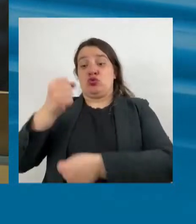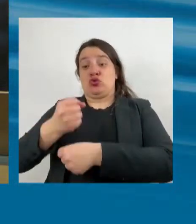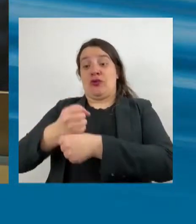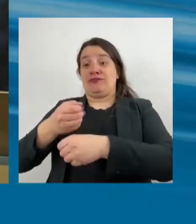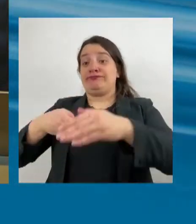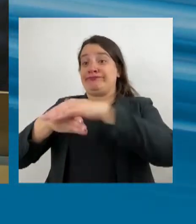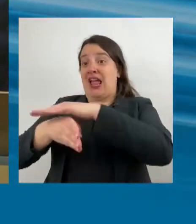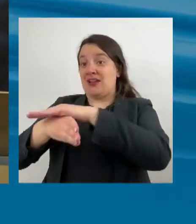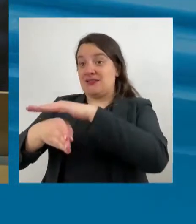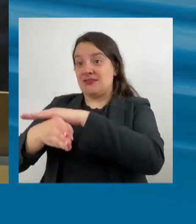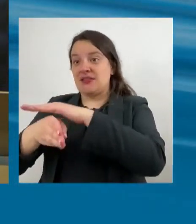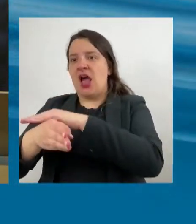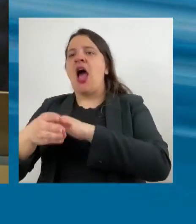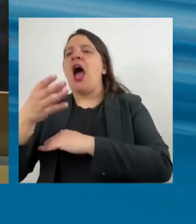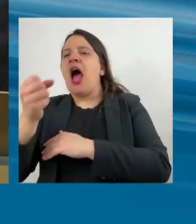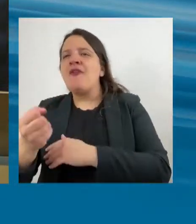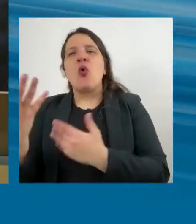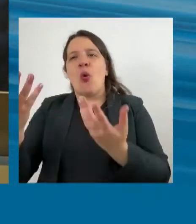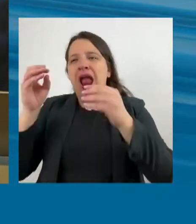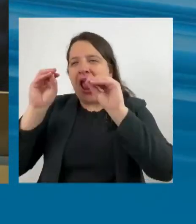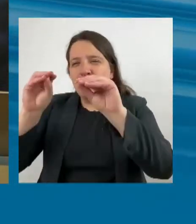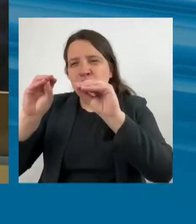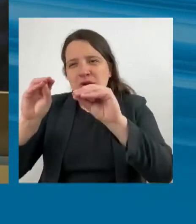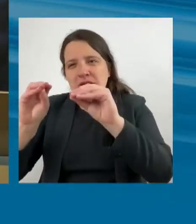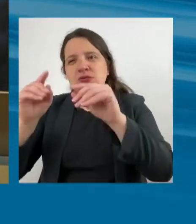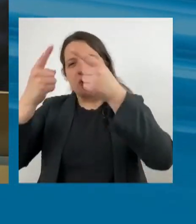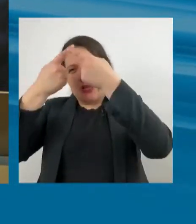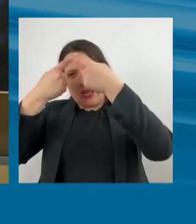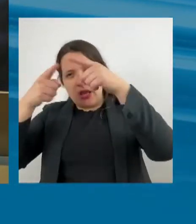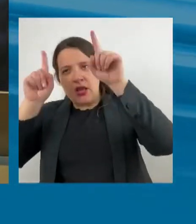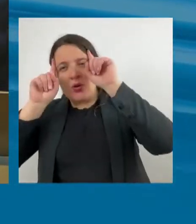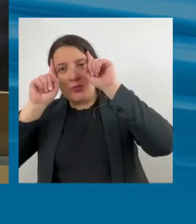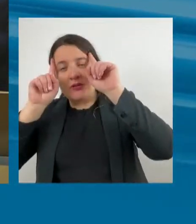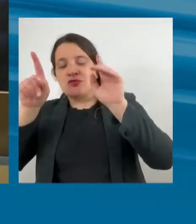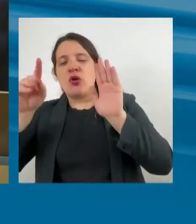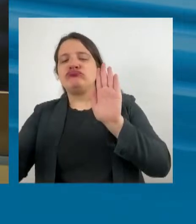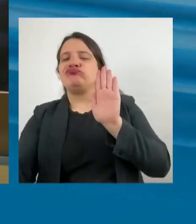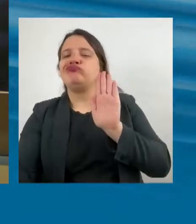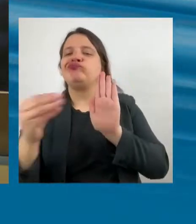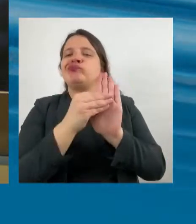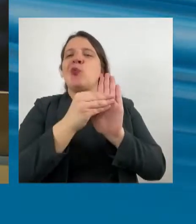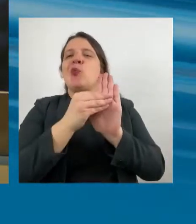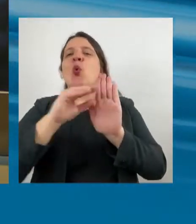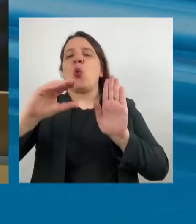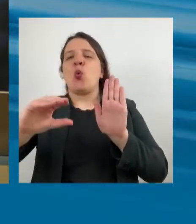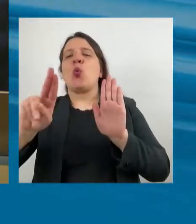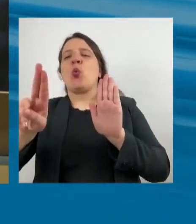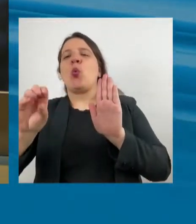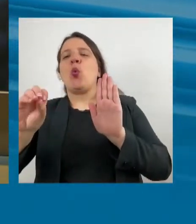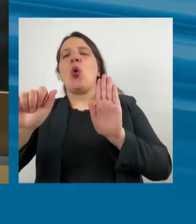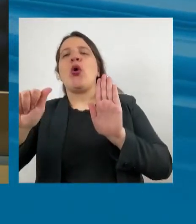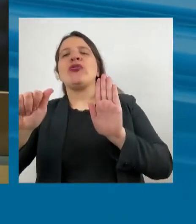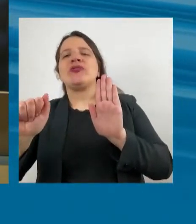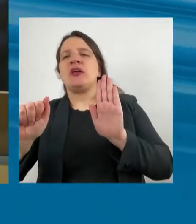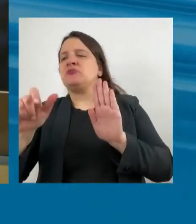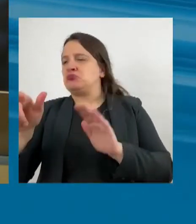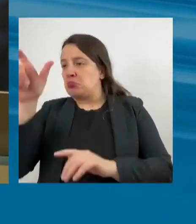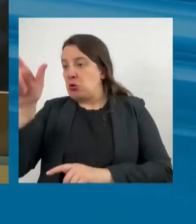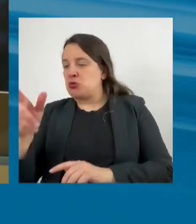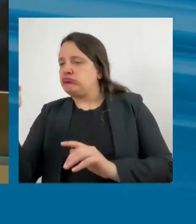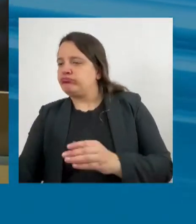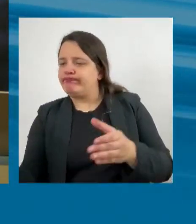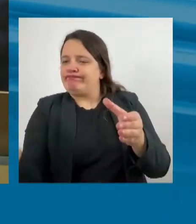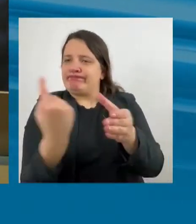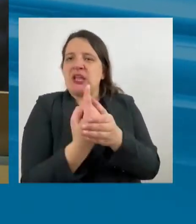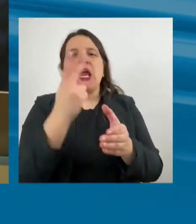of racial and social quota to have access to tertiary education implemented in Brazil since the first half